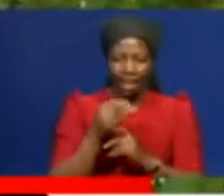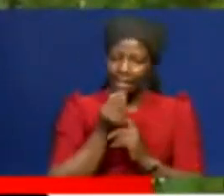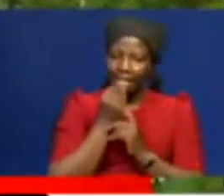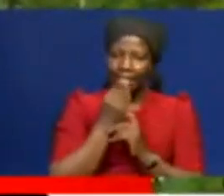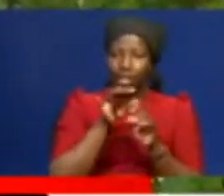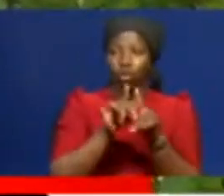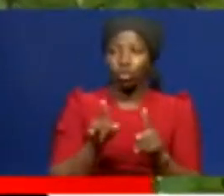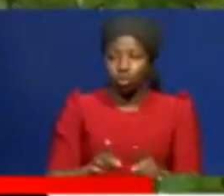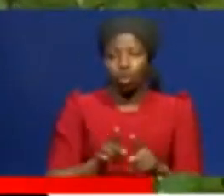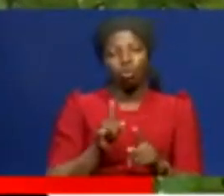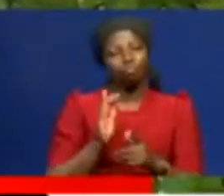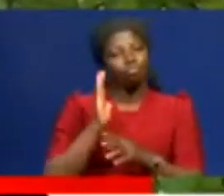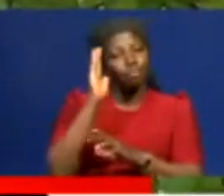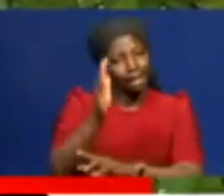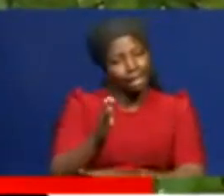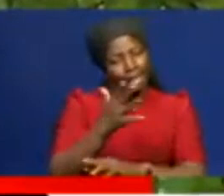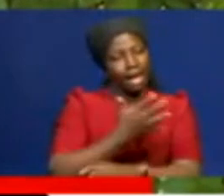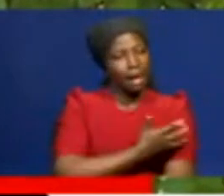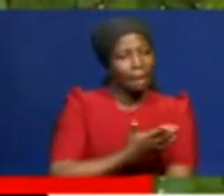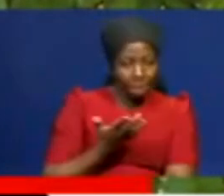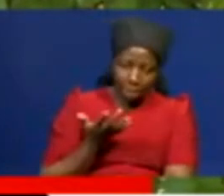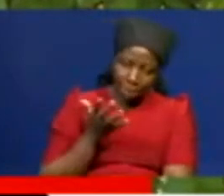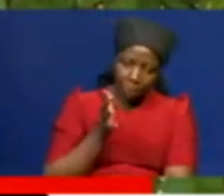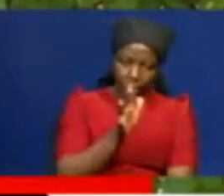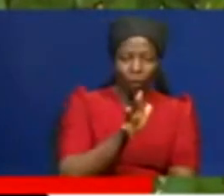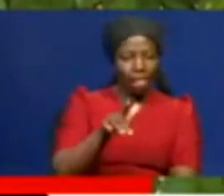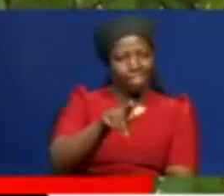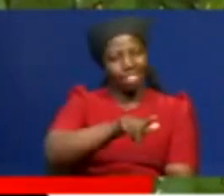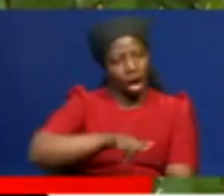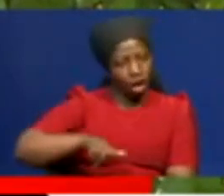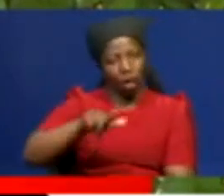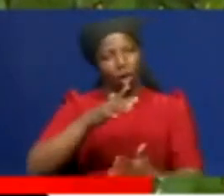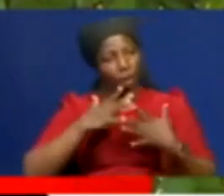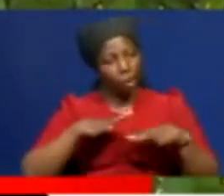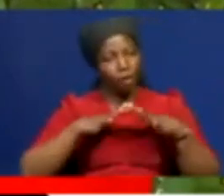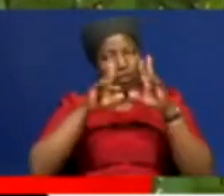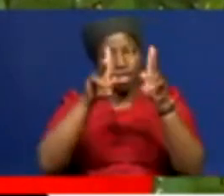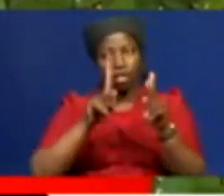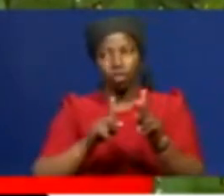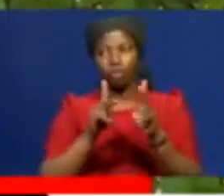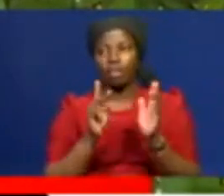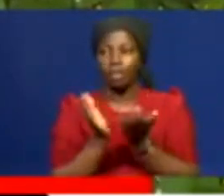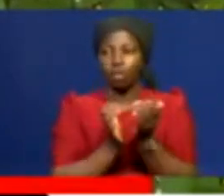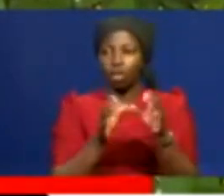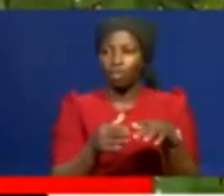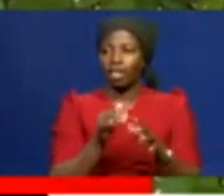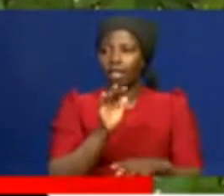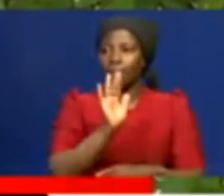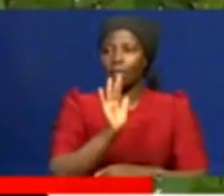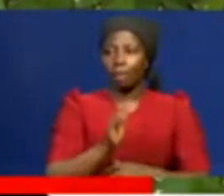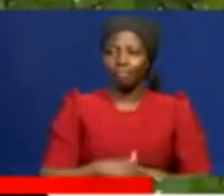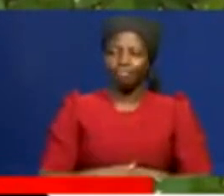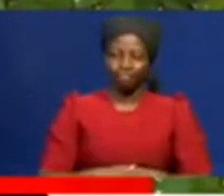also directly empowering the local people of Kisumu, or the business community of Kisumu. Mm-hmm. So,